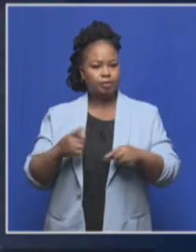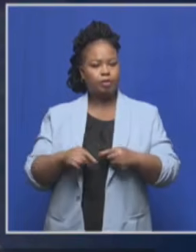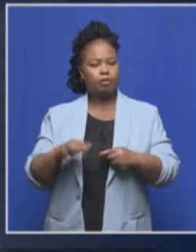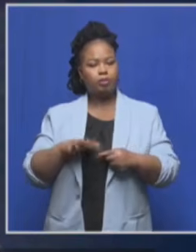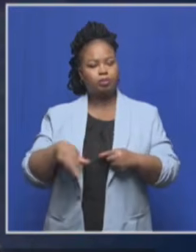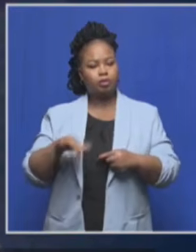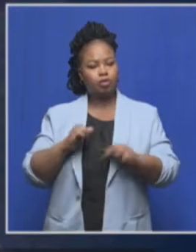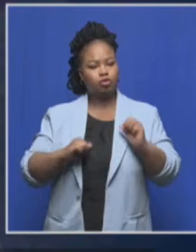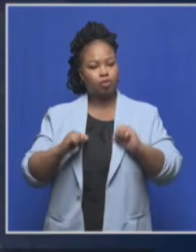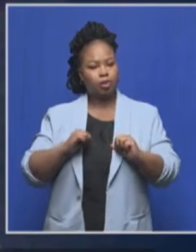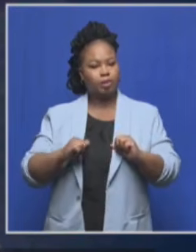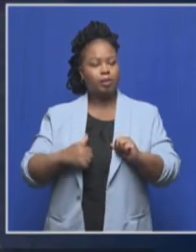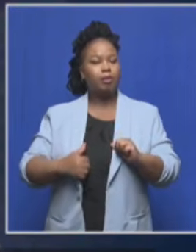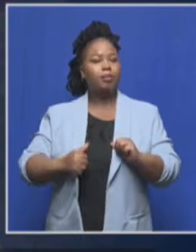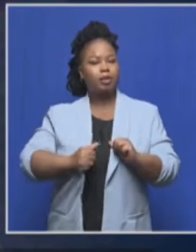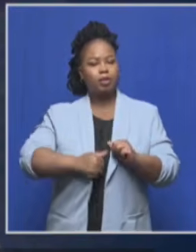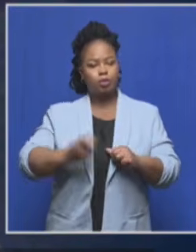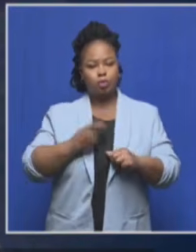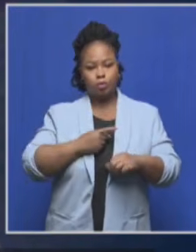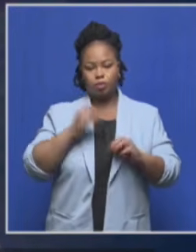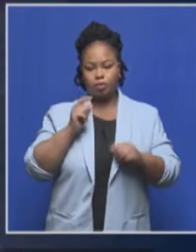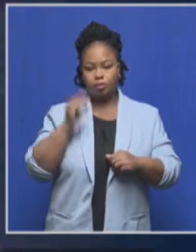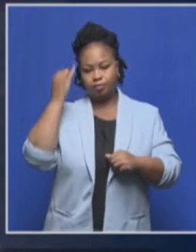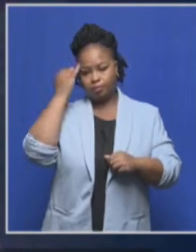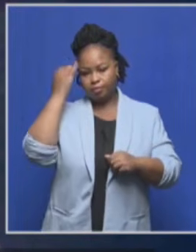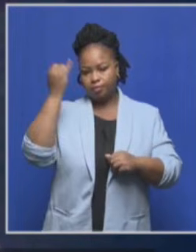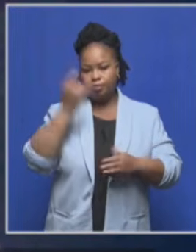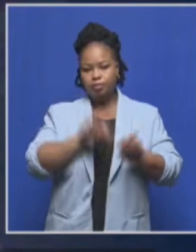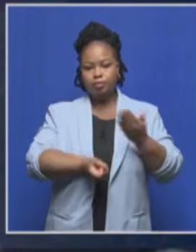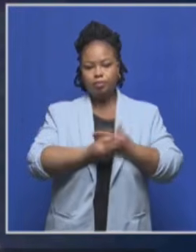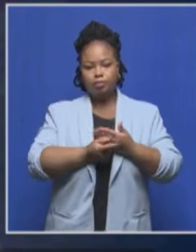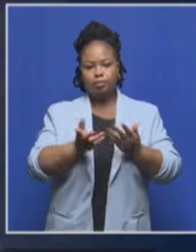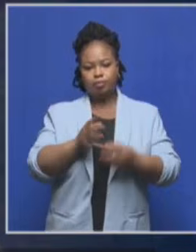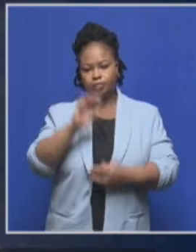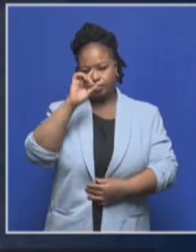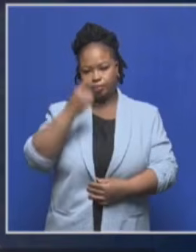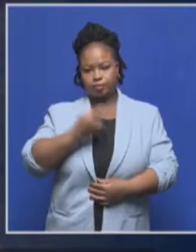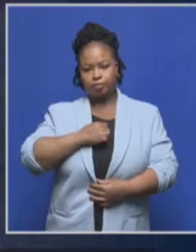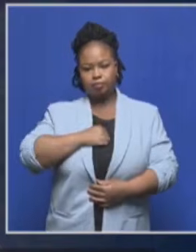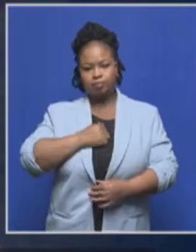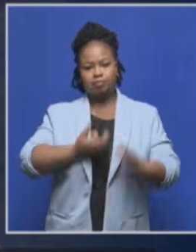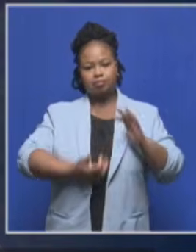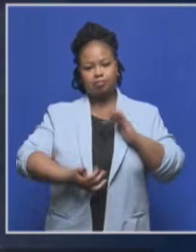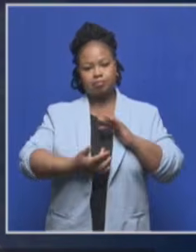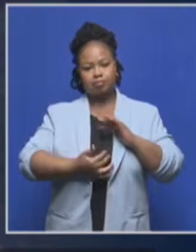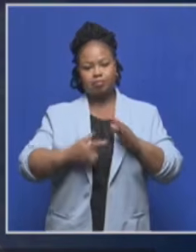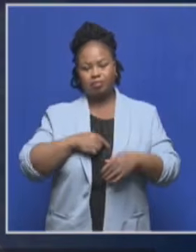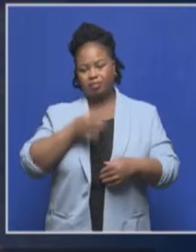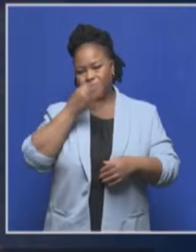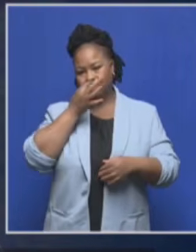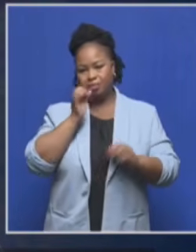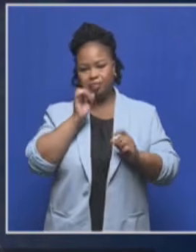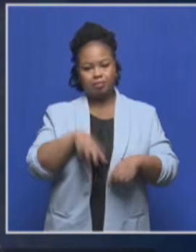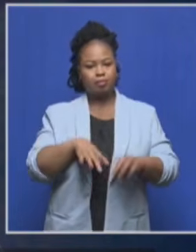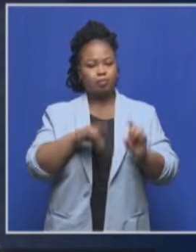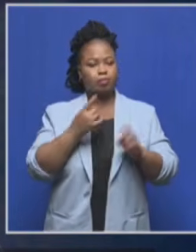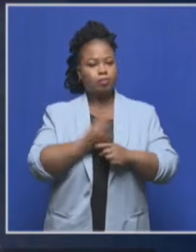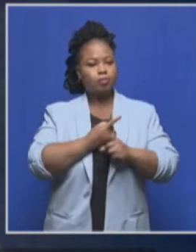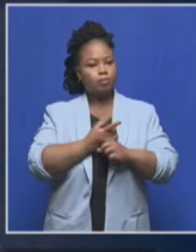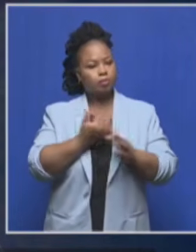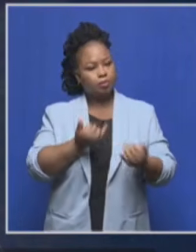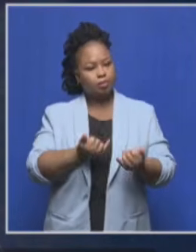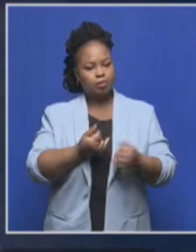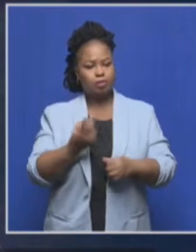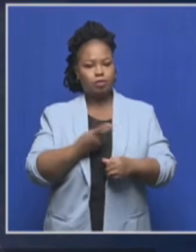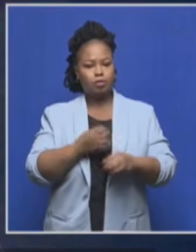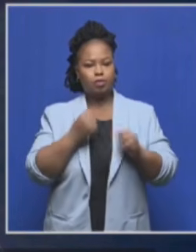playground drama, and that's how this idea came to mind. Actually, my daughter, who inspires me very much, she hates bullying, but she's a